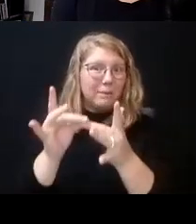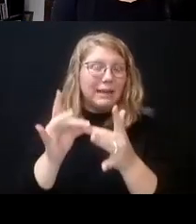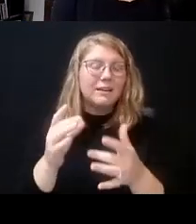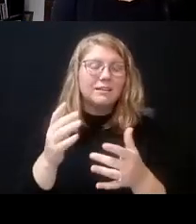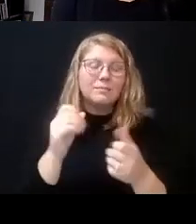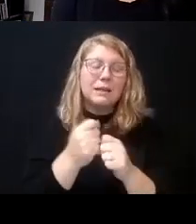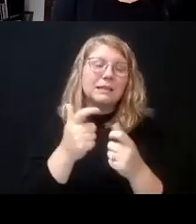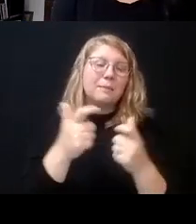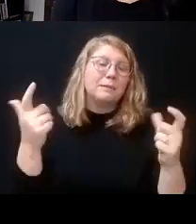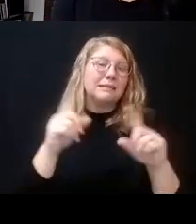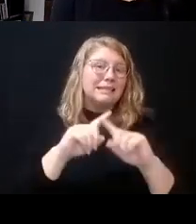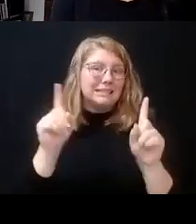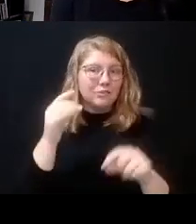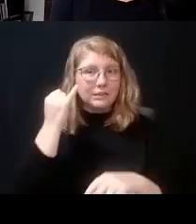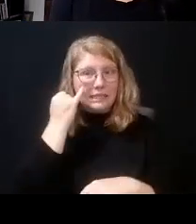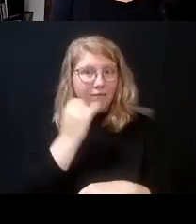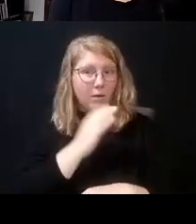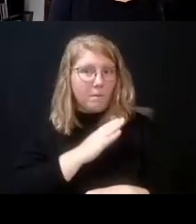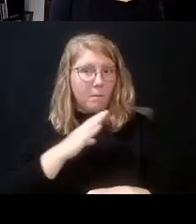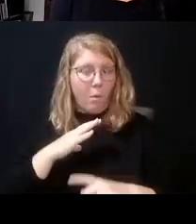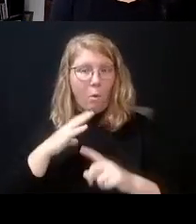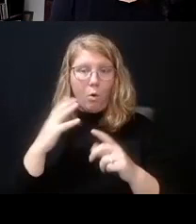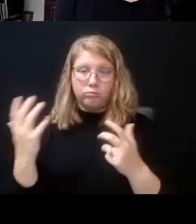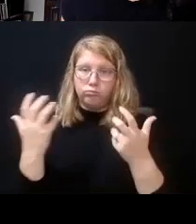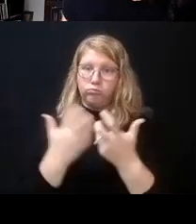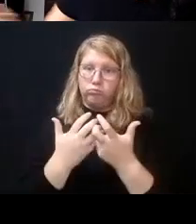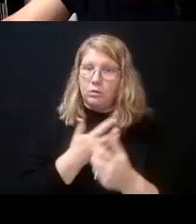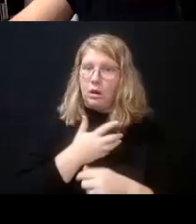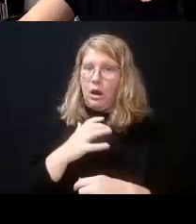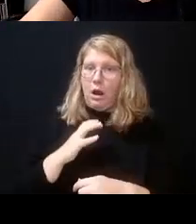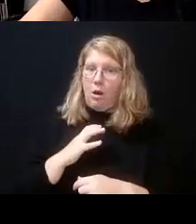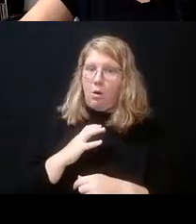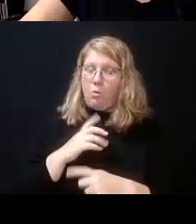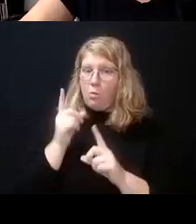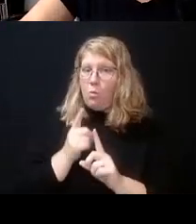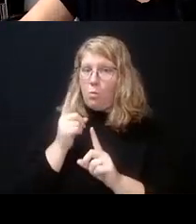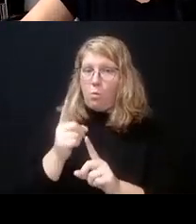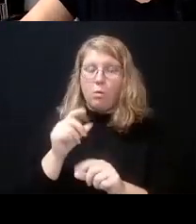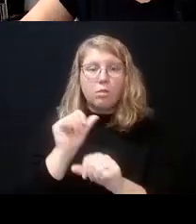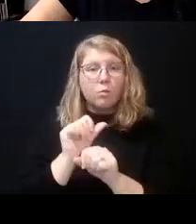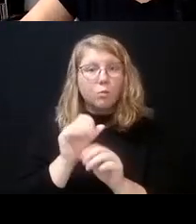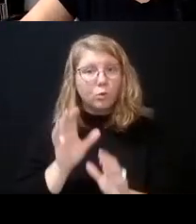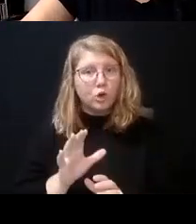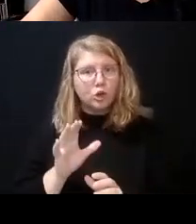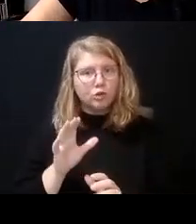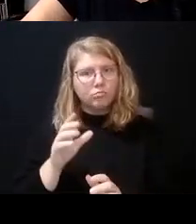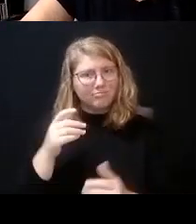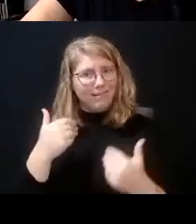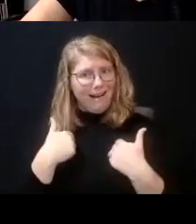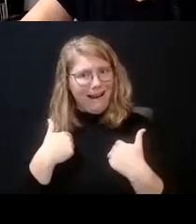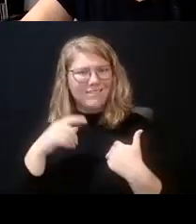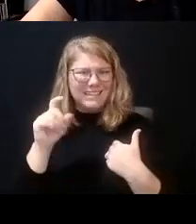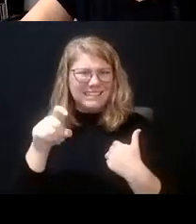have board leadership that is aligned, that the workers that, you know, we have need to be compensated well, so that we can